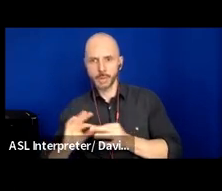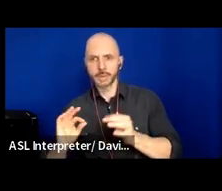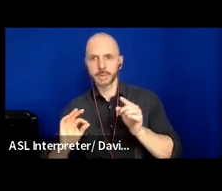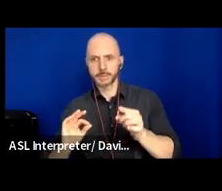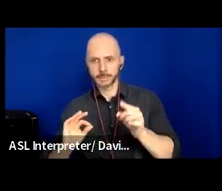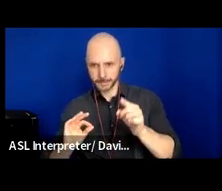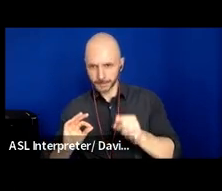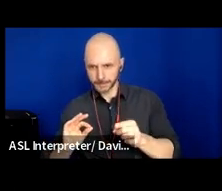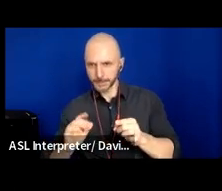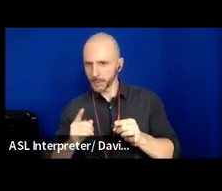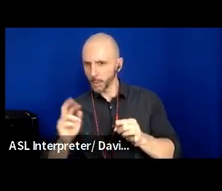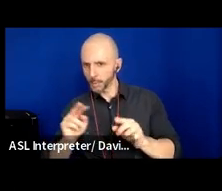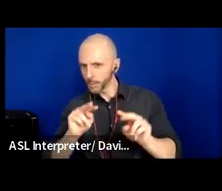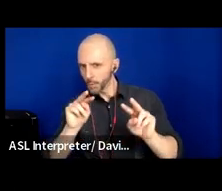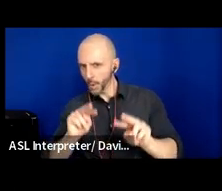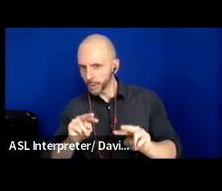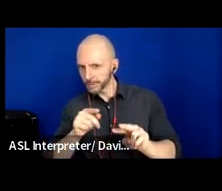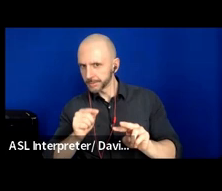and furious.